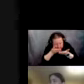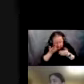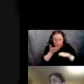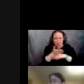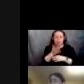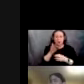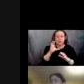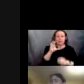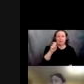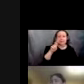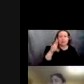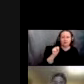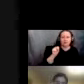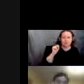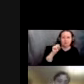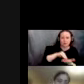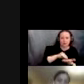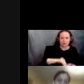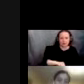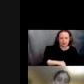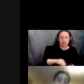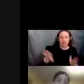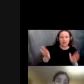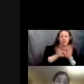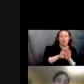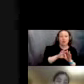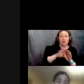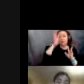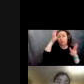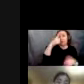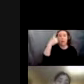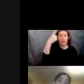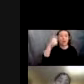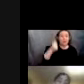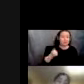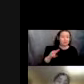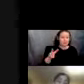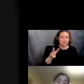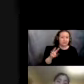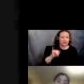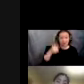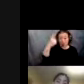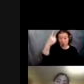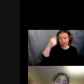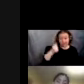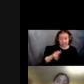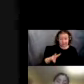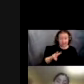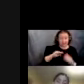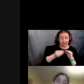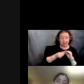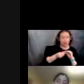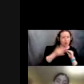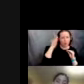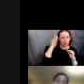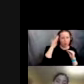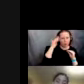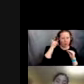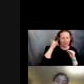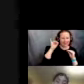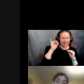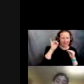and picked 1/16. Now, this 1/16th number, I'm not quite sure why they came up with that, because